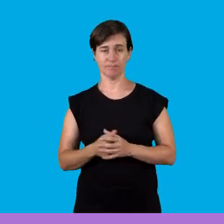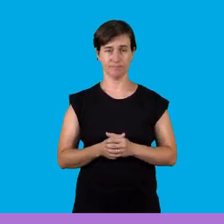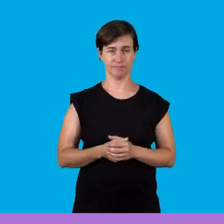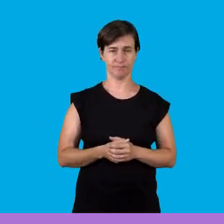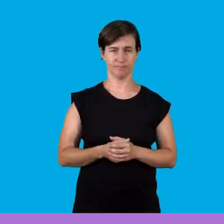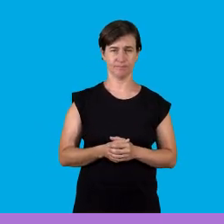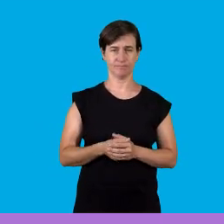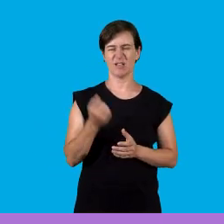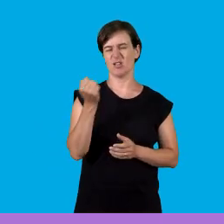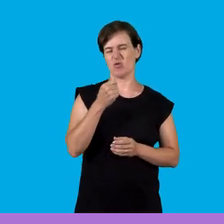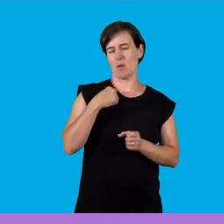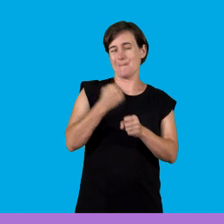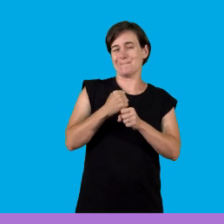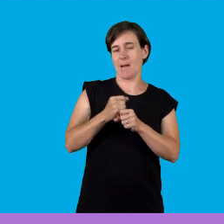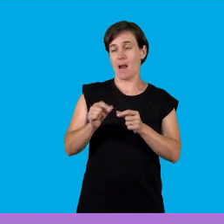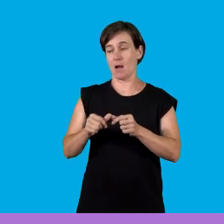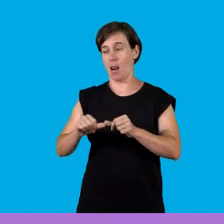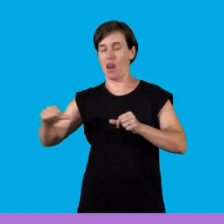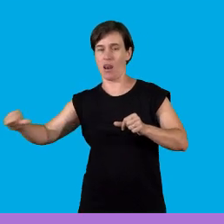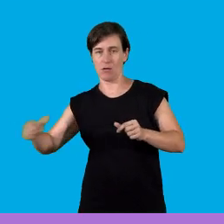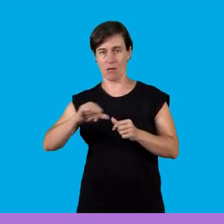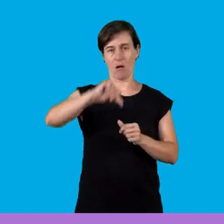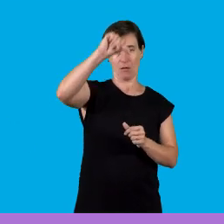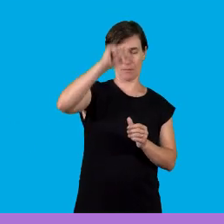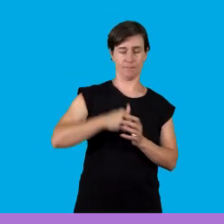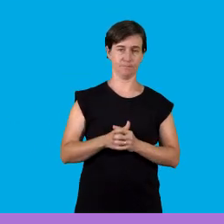okay, let me just extend this.